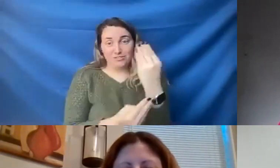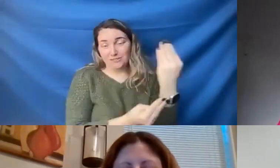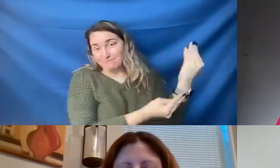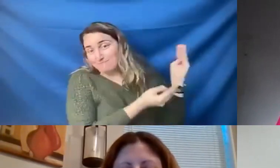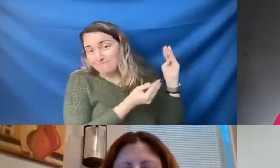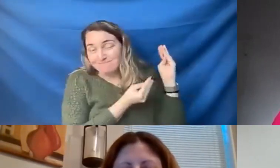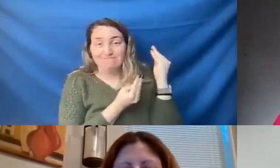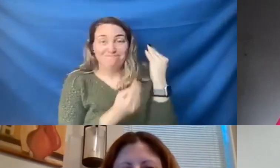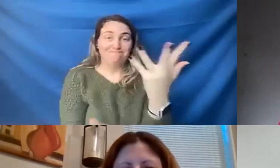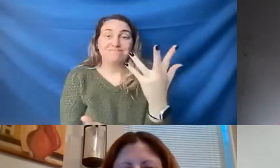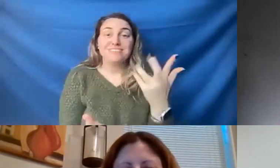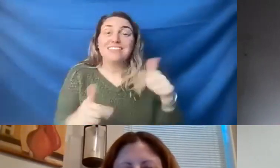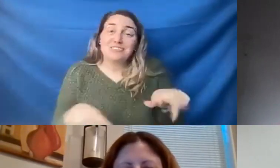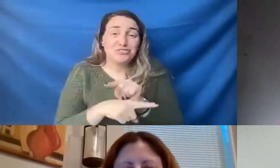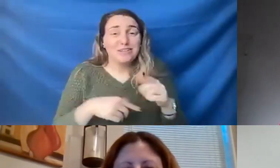very much.